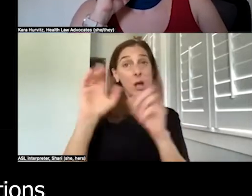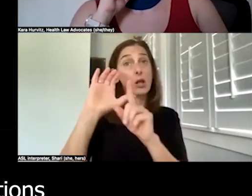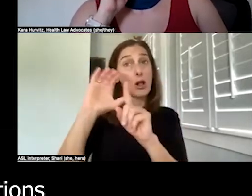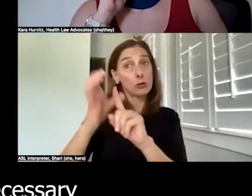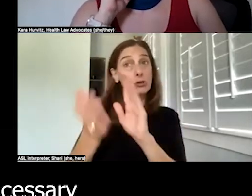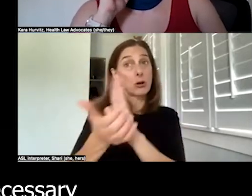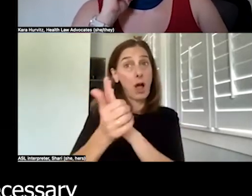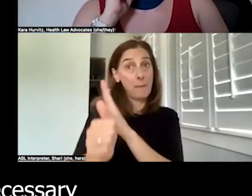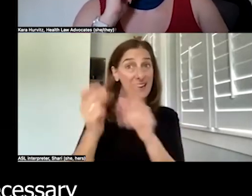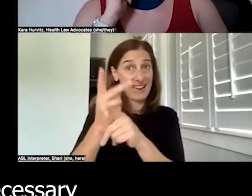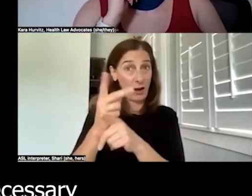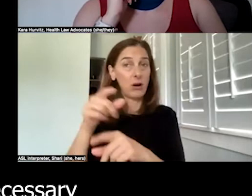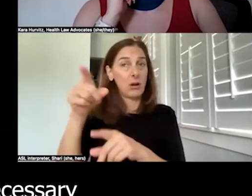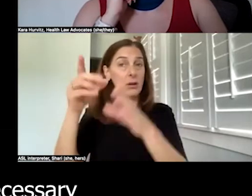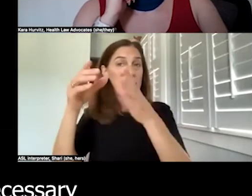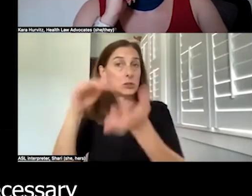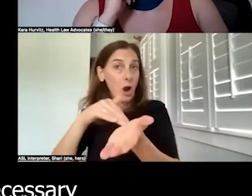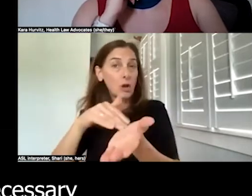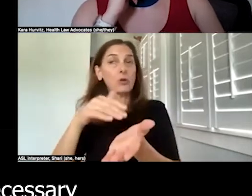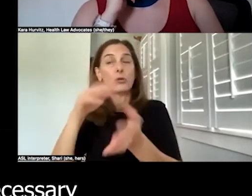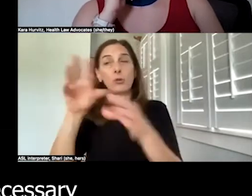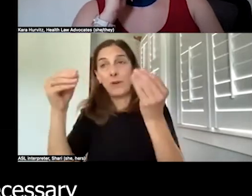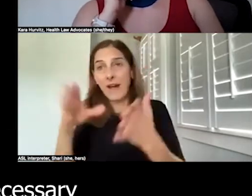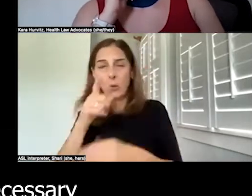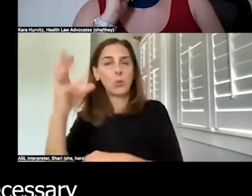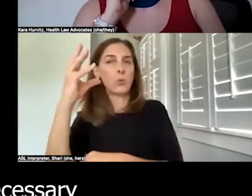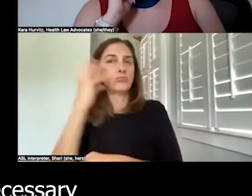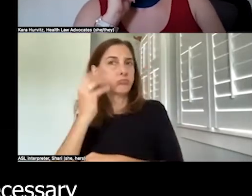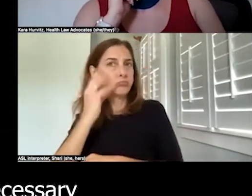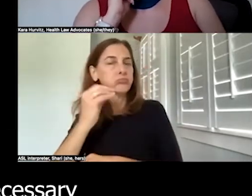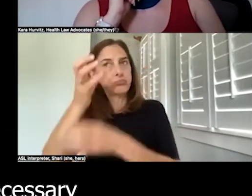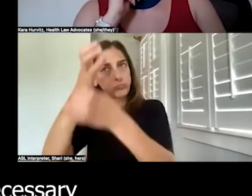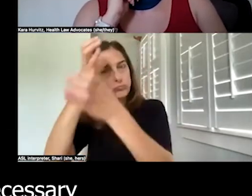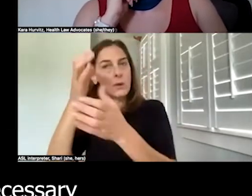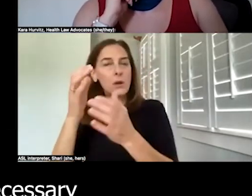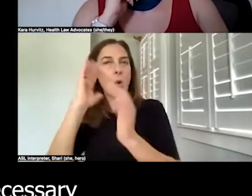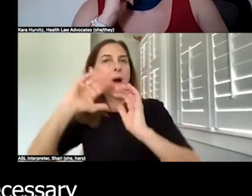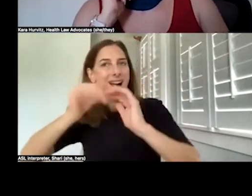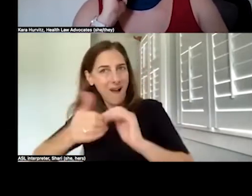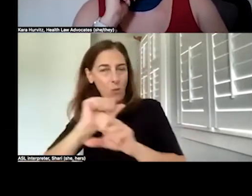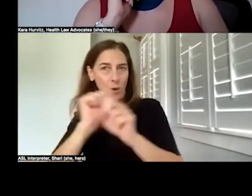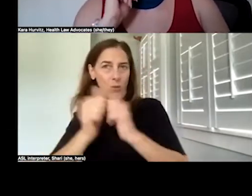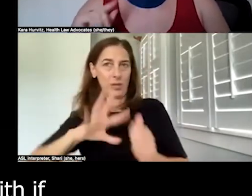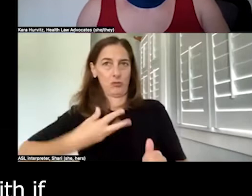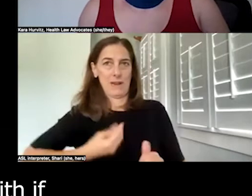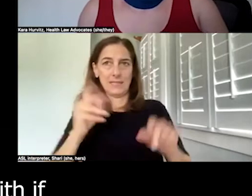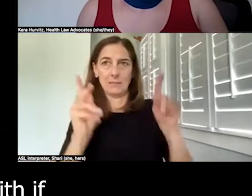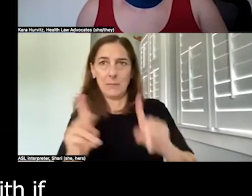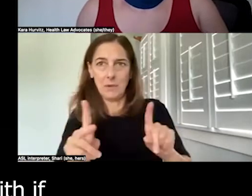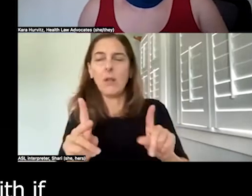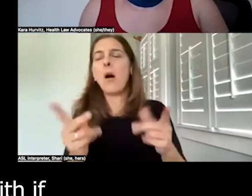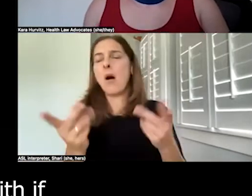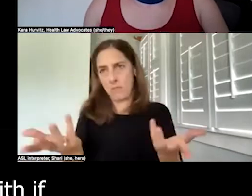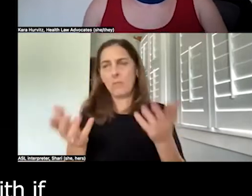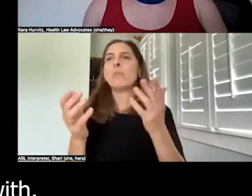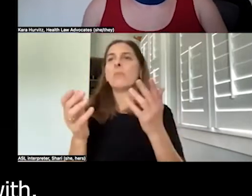populations, can be potentially documentably needed, medically necessary. And that is a thing my organization